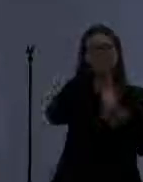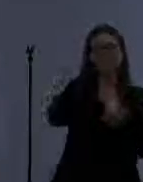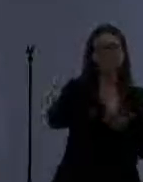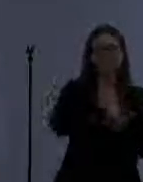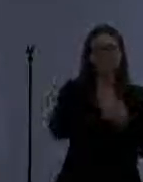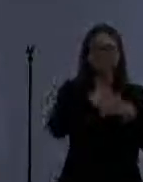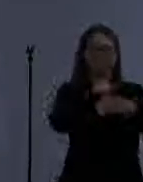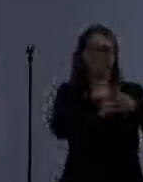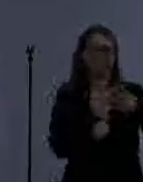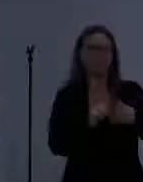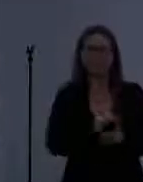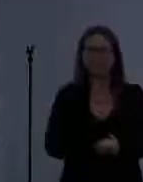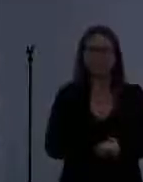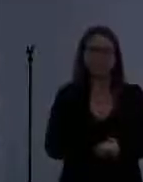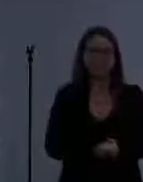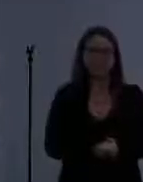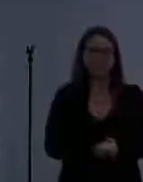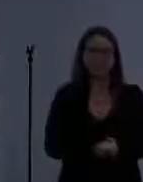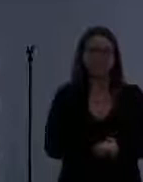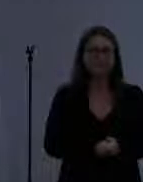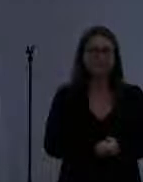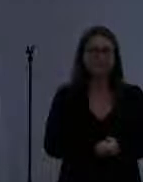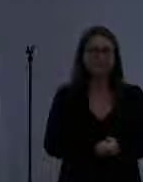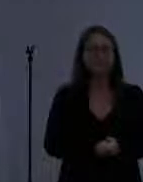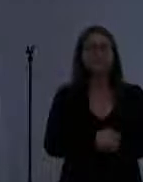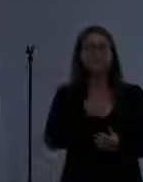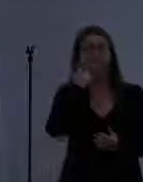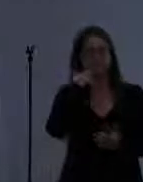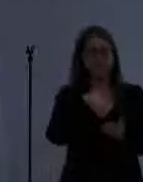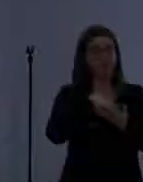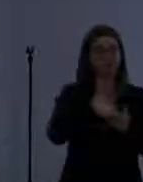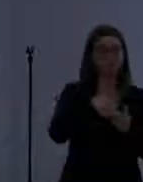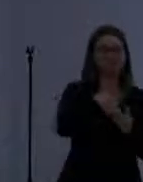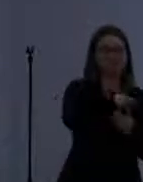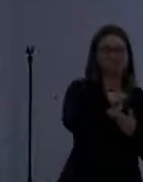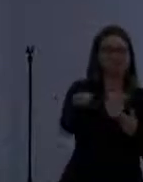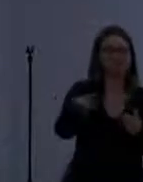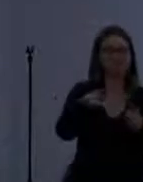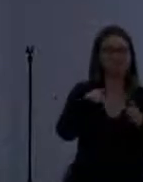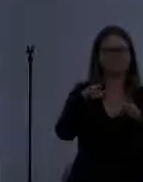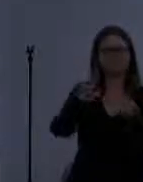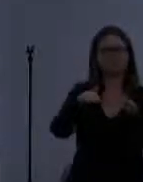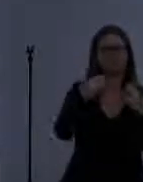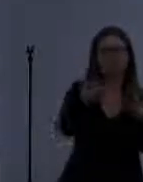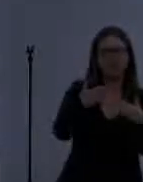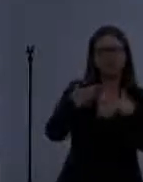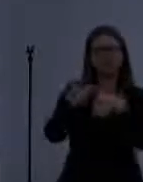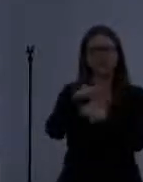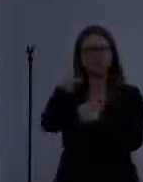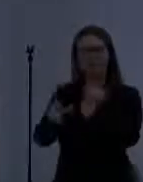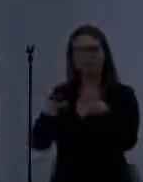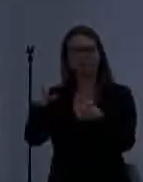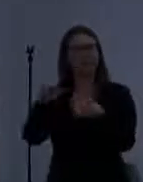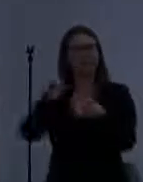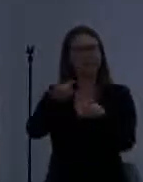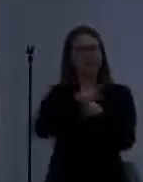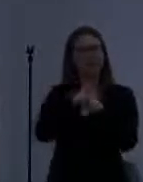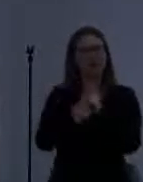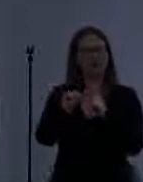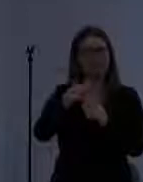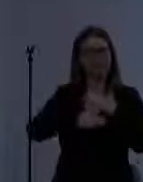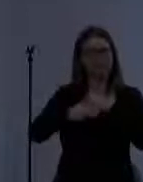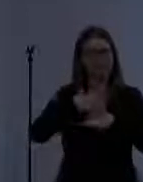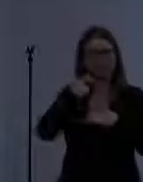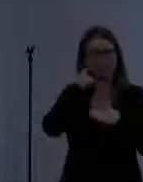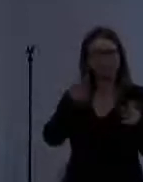sector. And it's about helping to try and shape the behaviour and the culture of providers and workers. So it's a clear